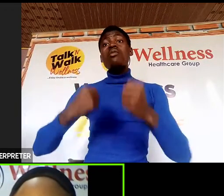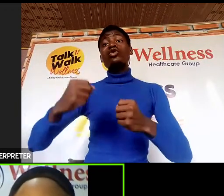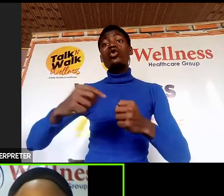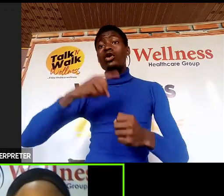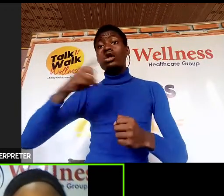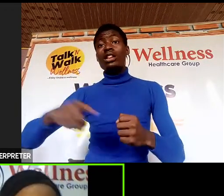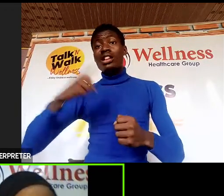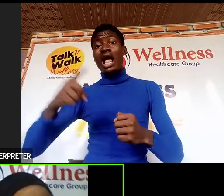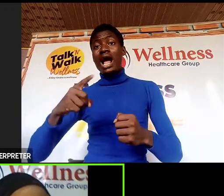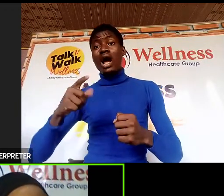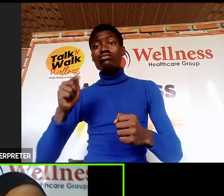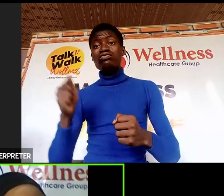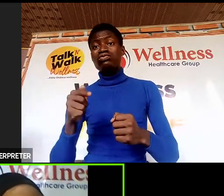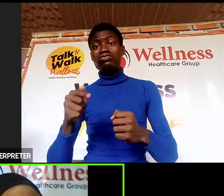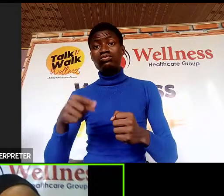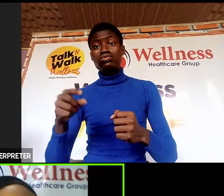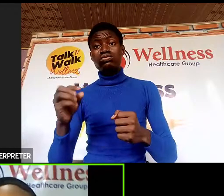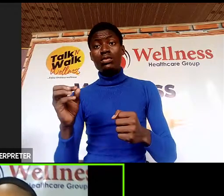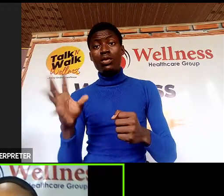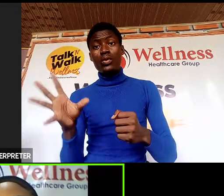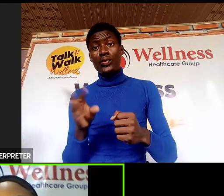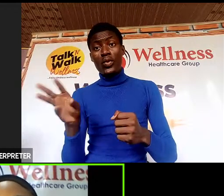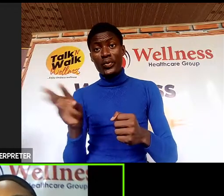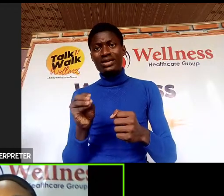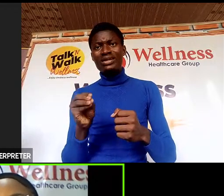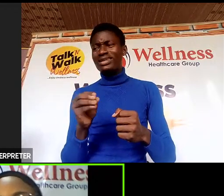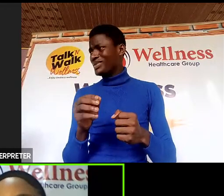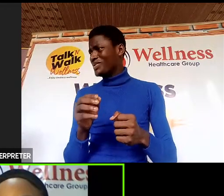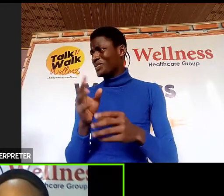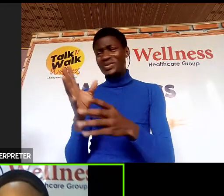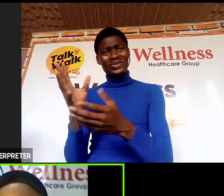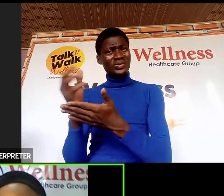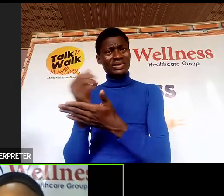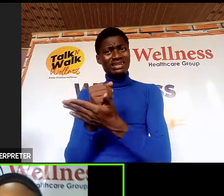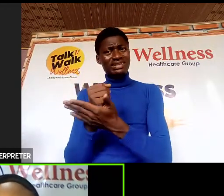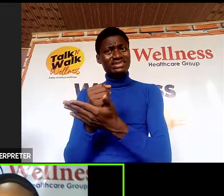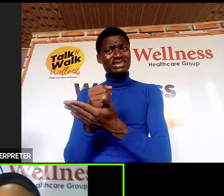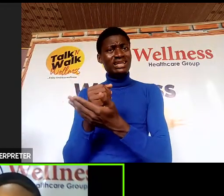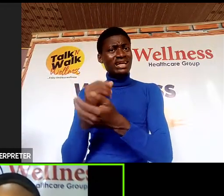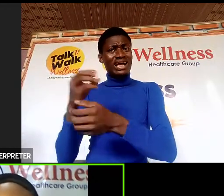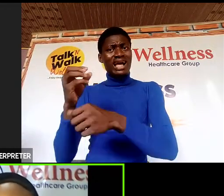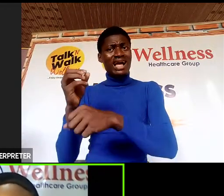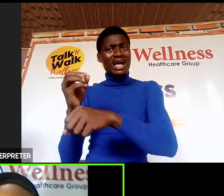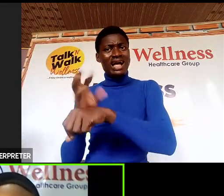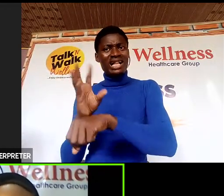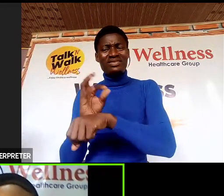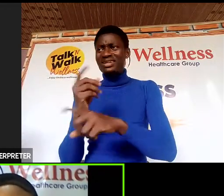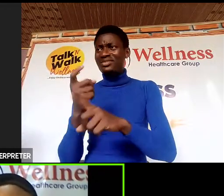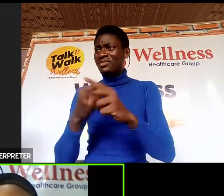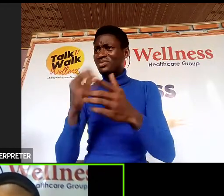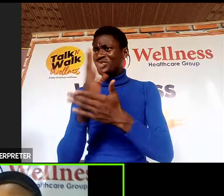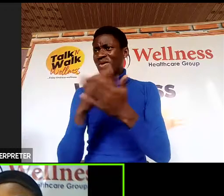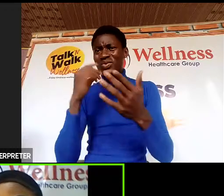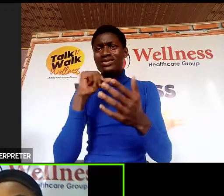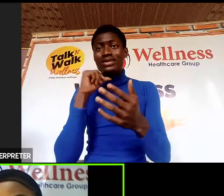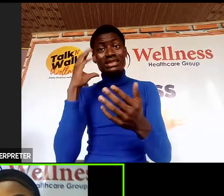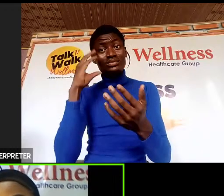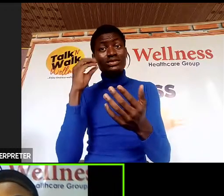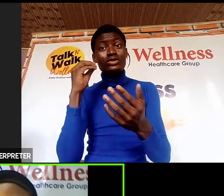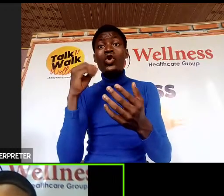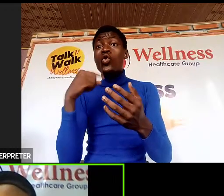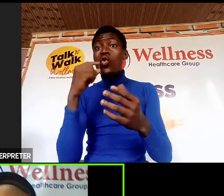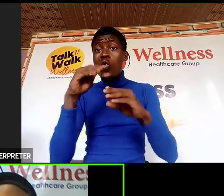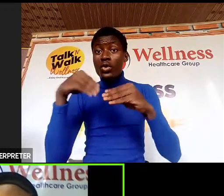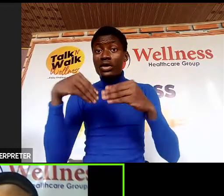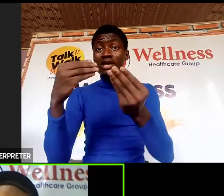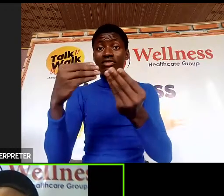when you have now saved the money to invest is very important. Just like the richest man in Babylon said